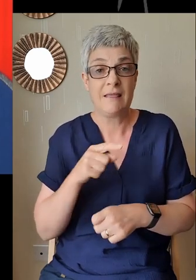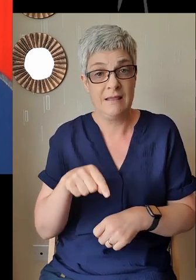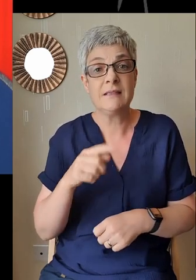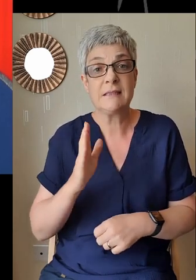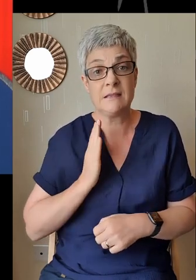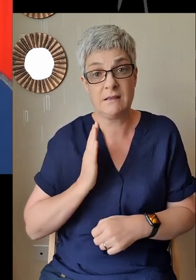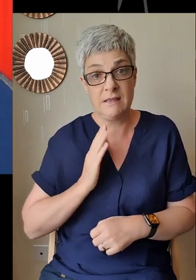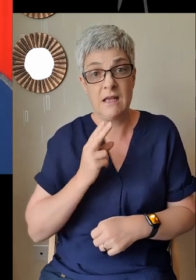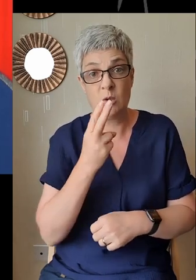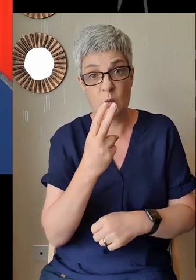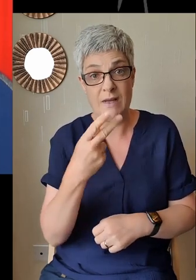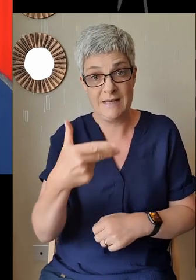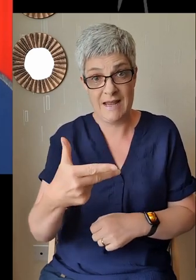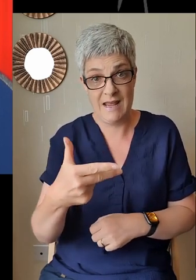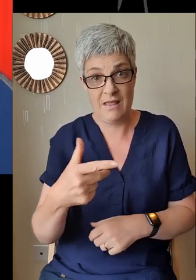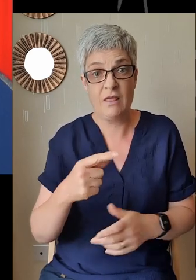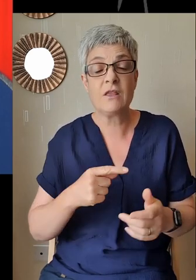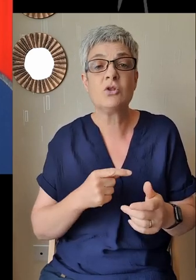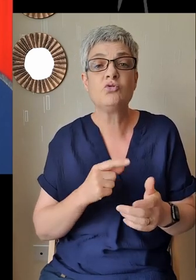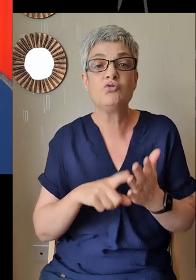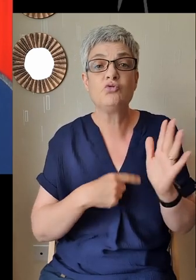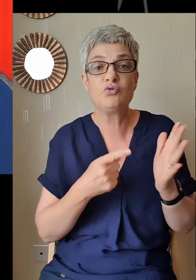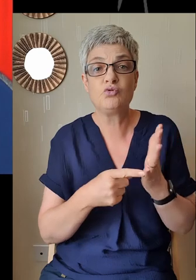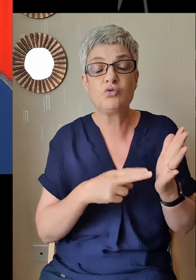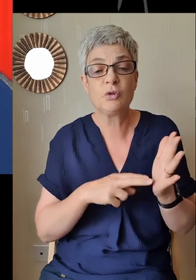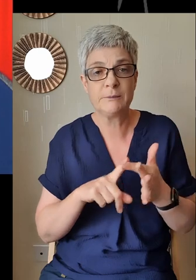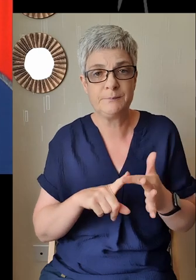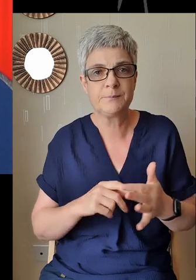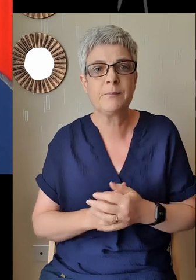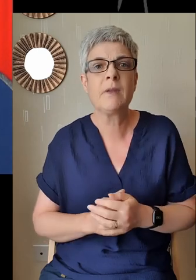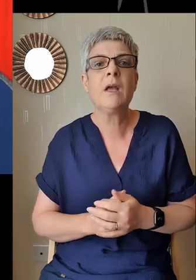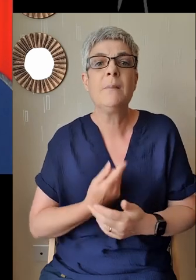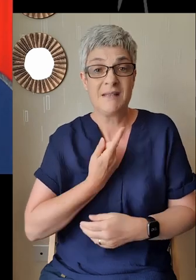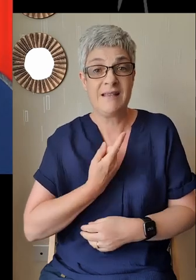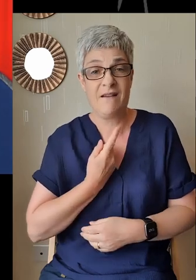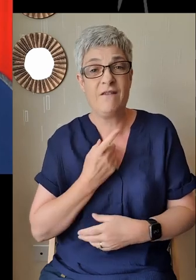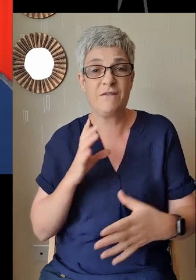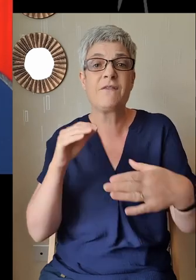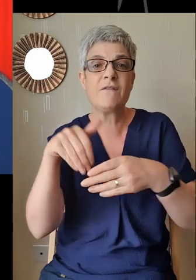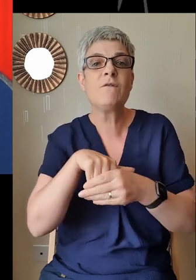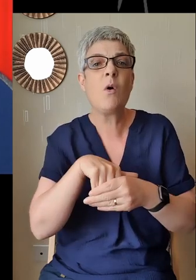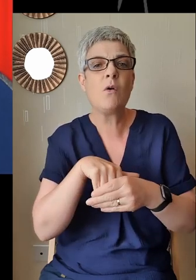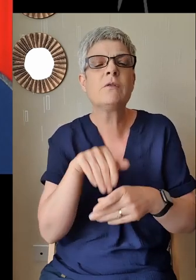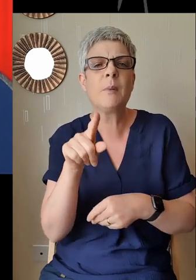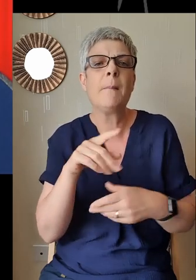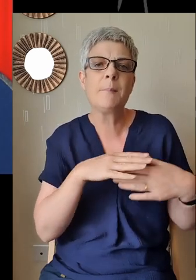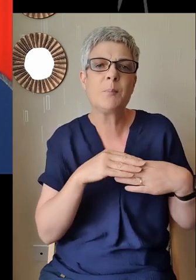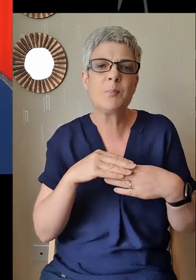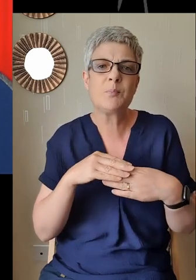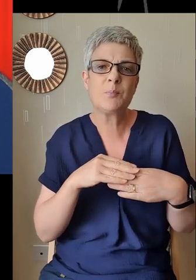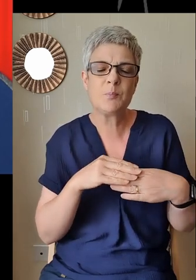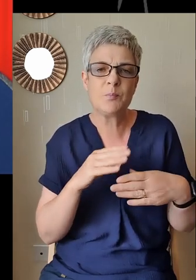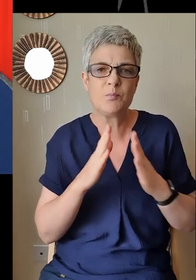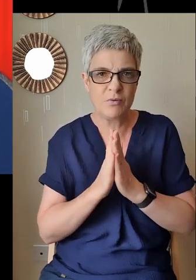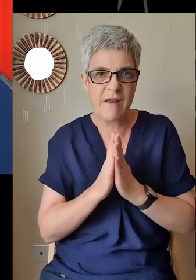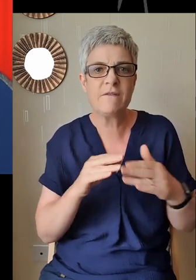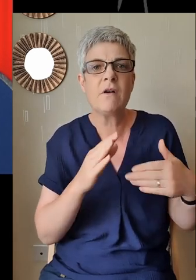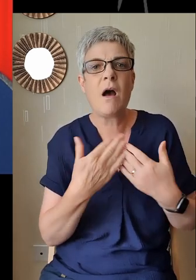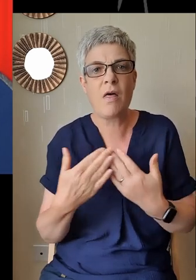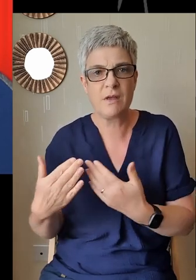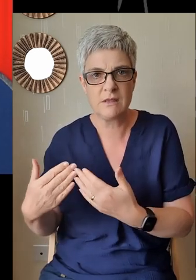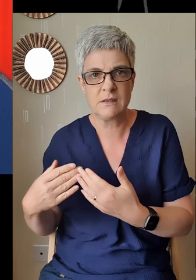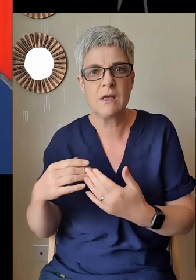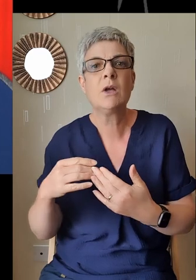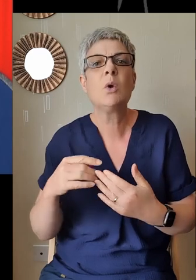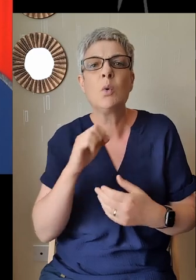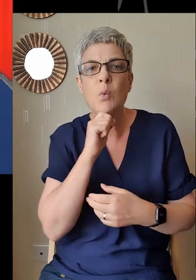June. As well as myself in the service, the prayers for others are going to be led in that by the young folks in